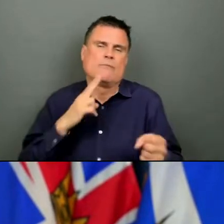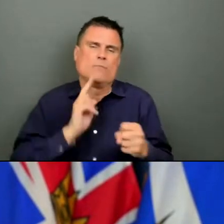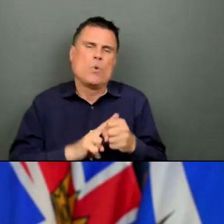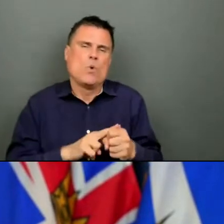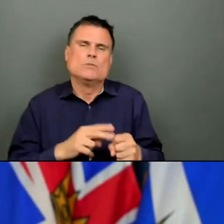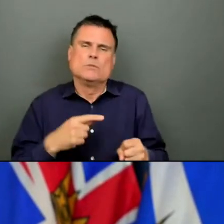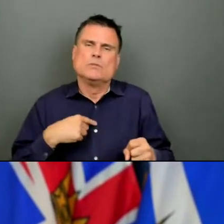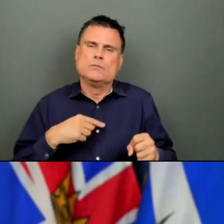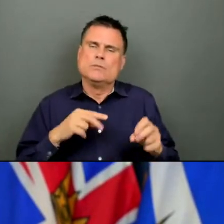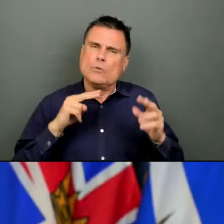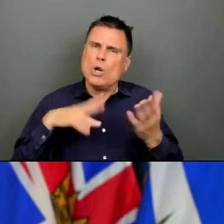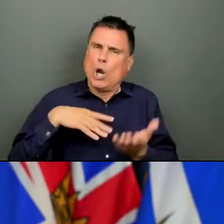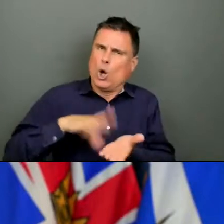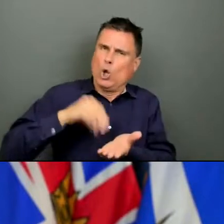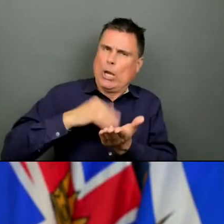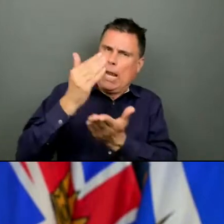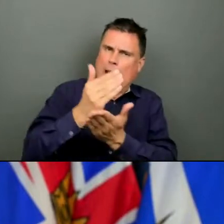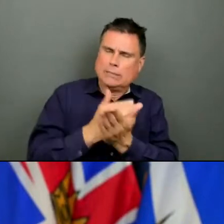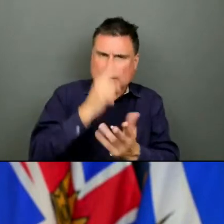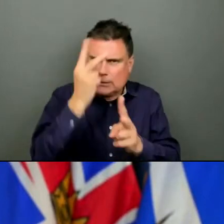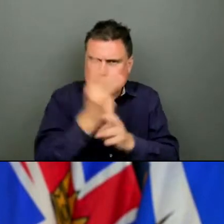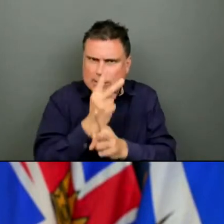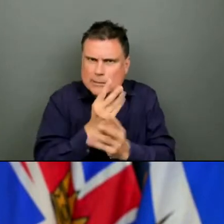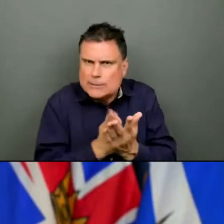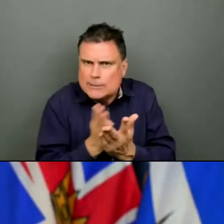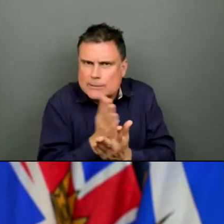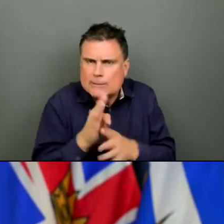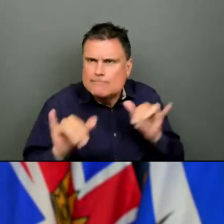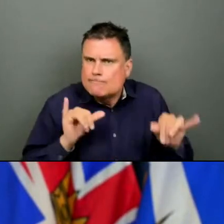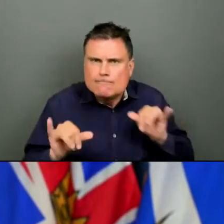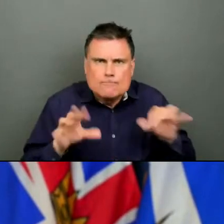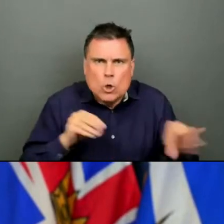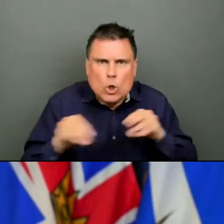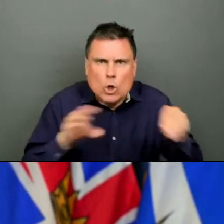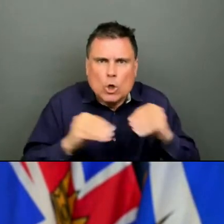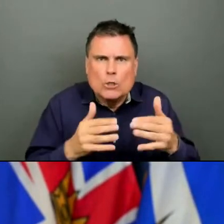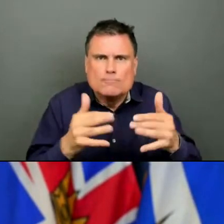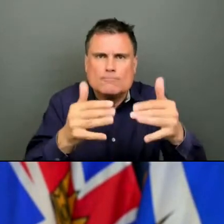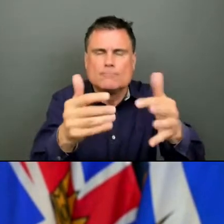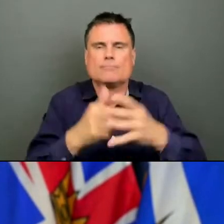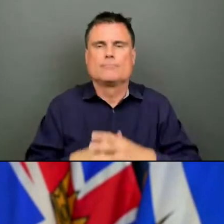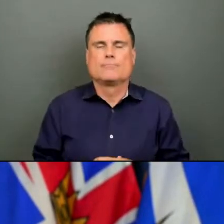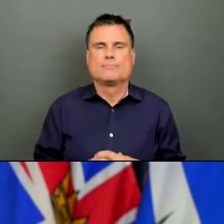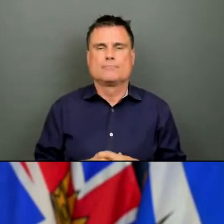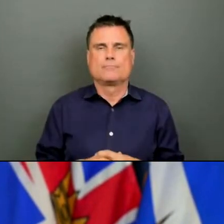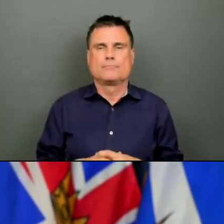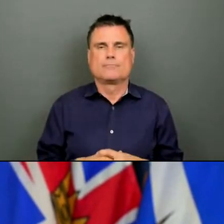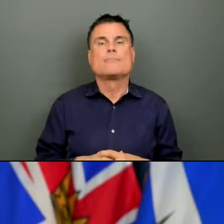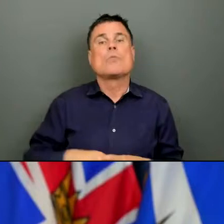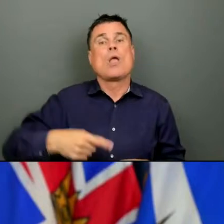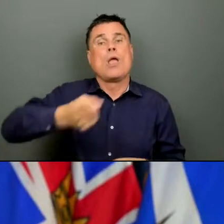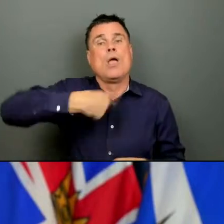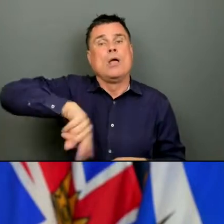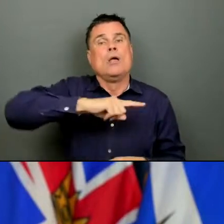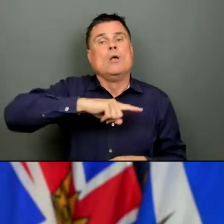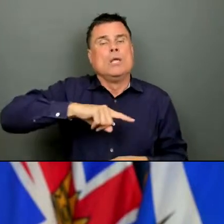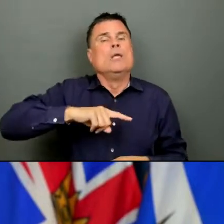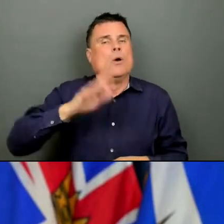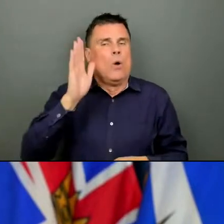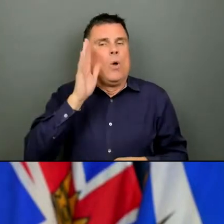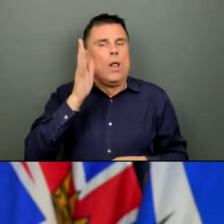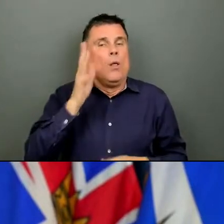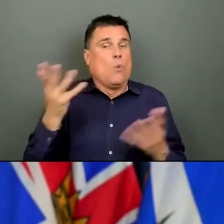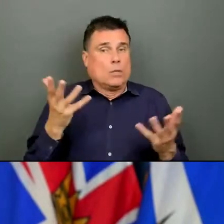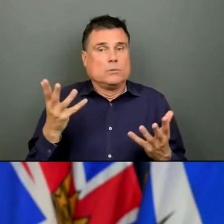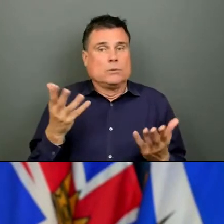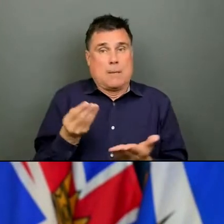the significant investment that's coming in long-term care capital to especially address multi-bed rooms.